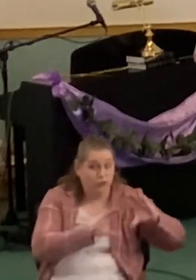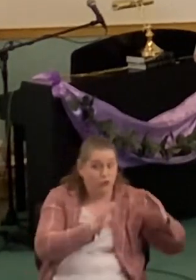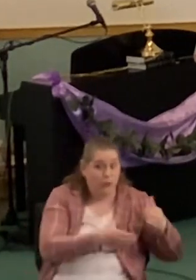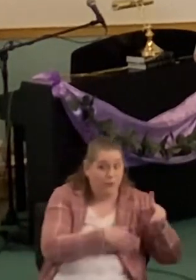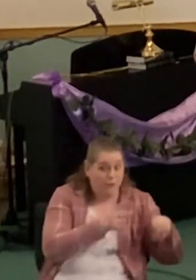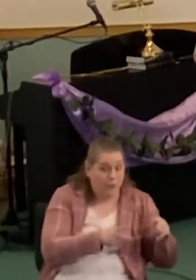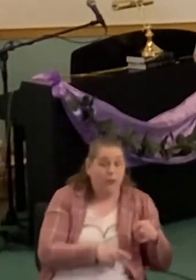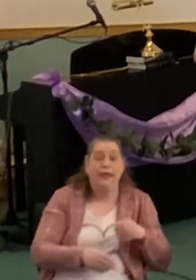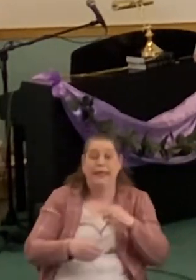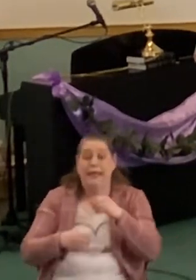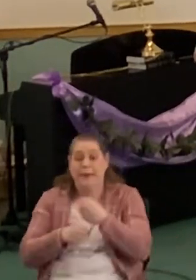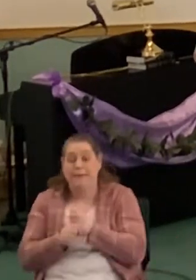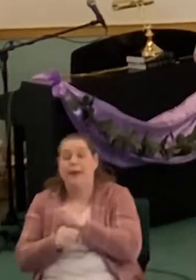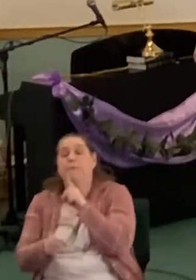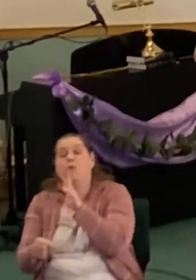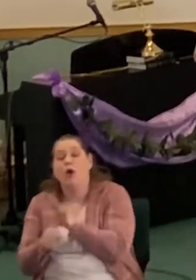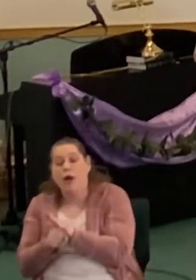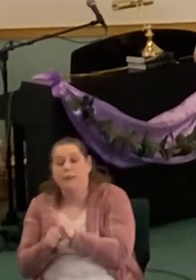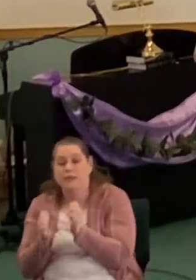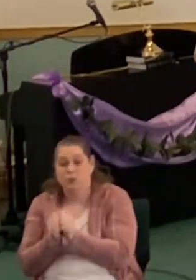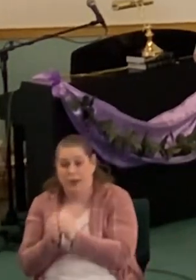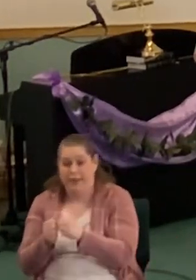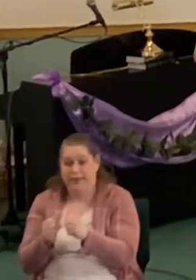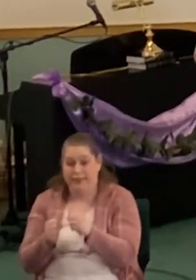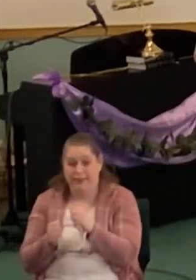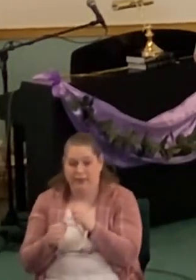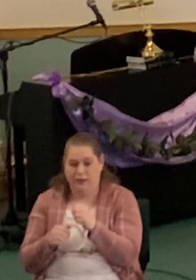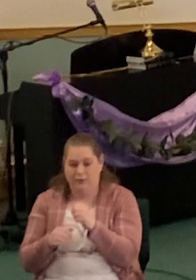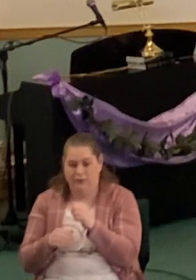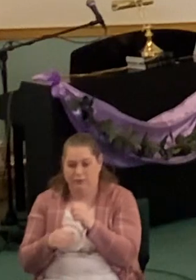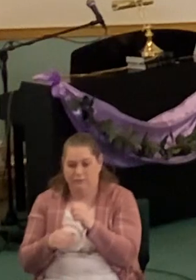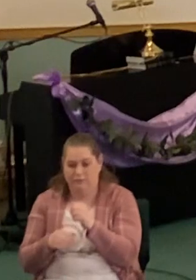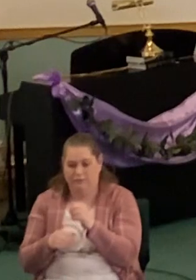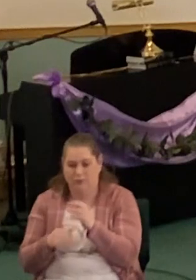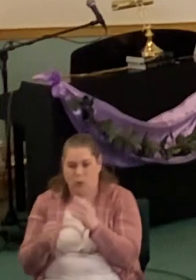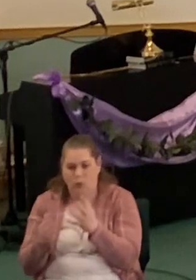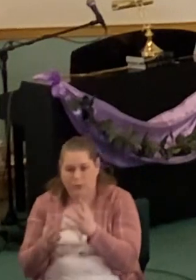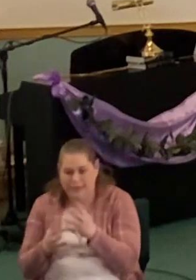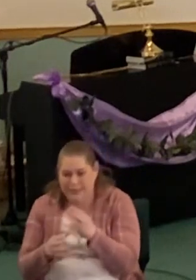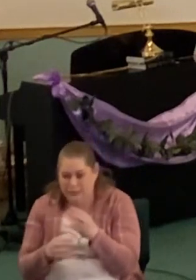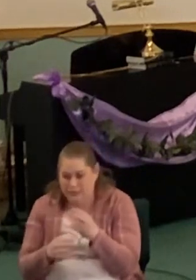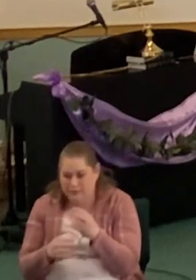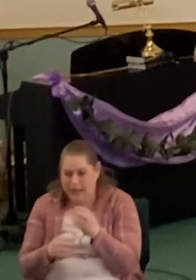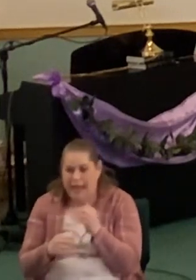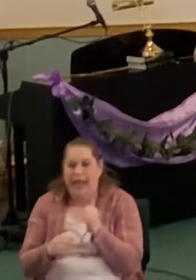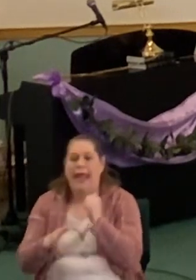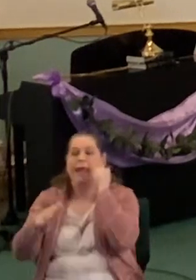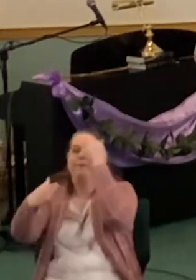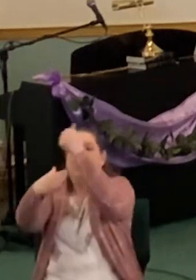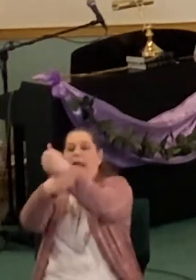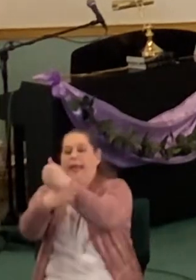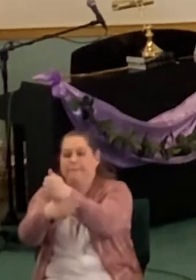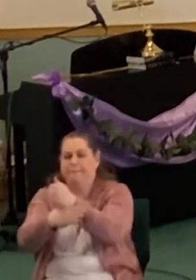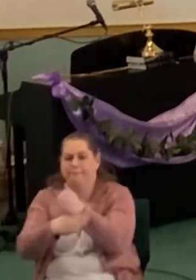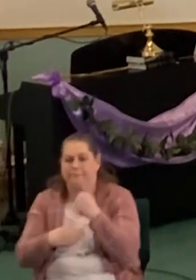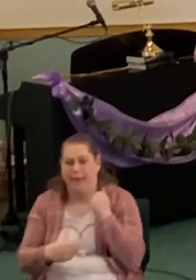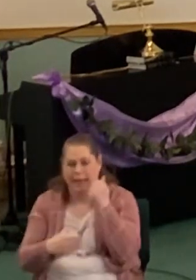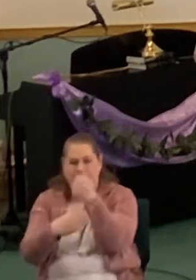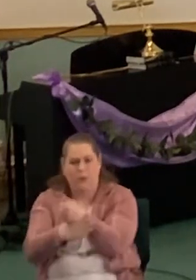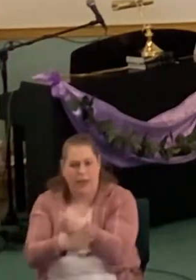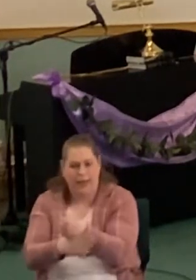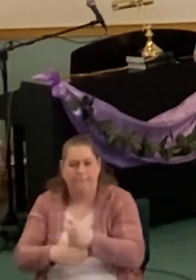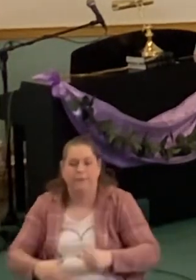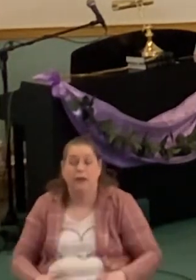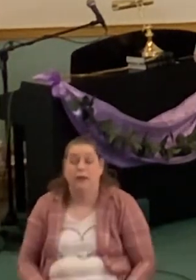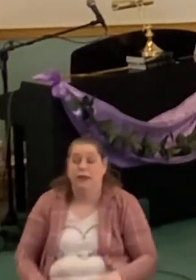and made a promise with Abraham that through you, Abraham, all the nations of the world would be blessed. That